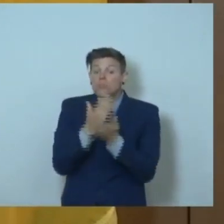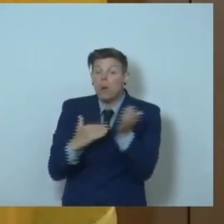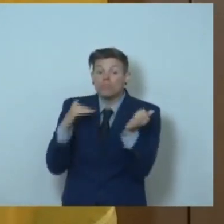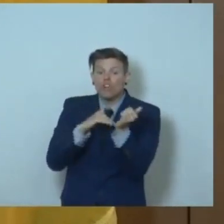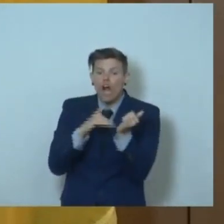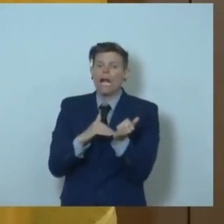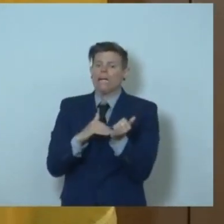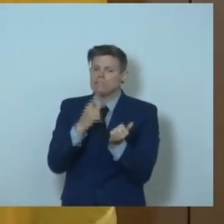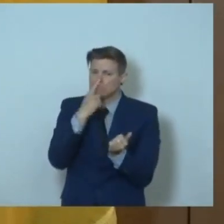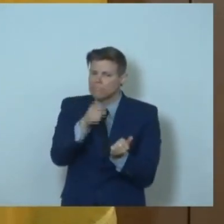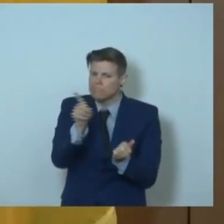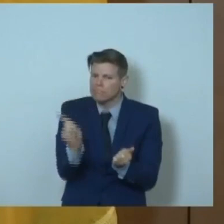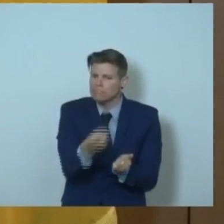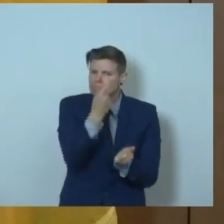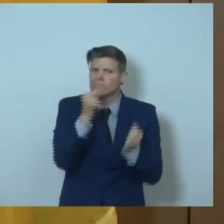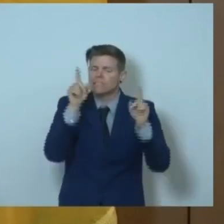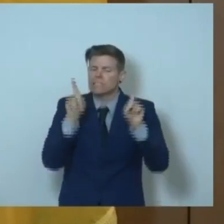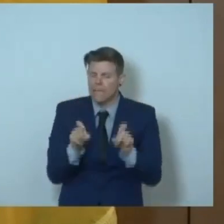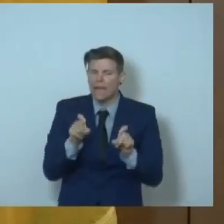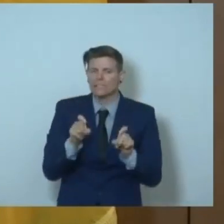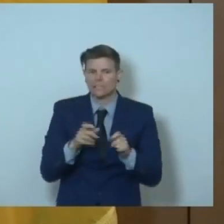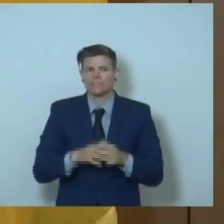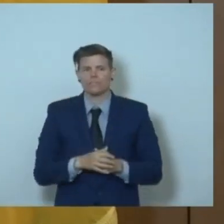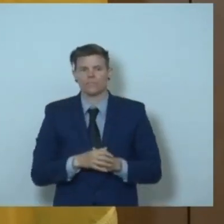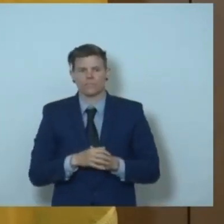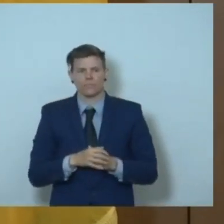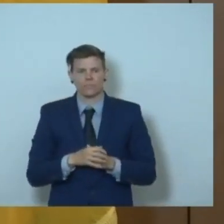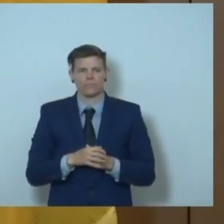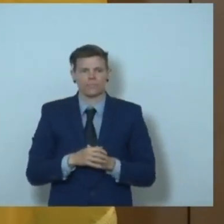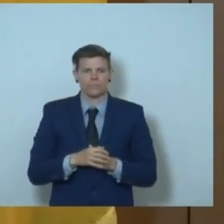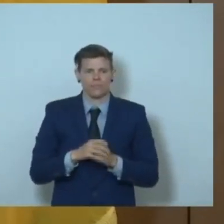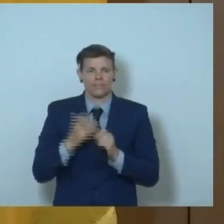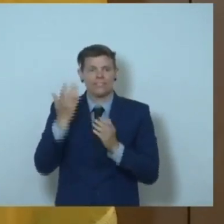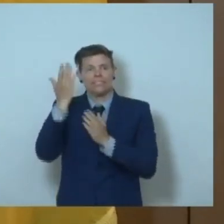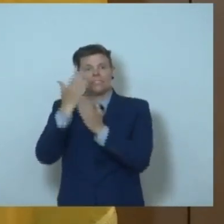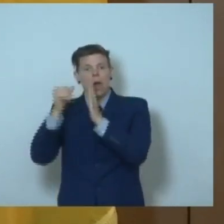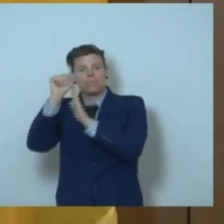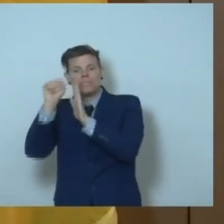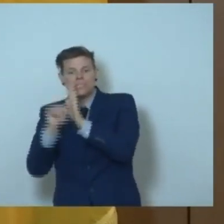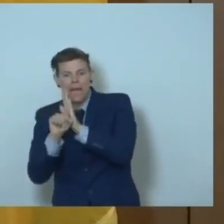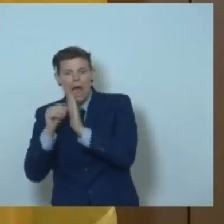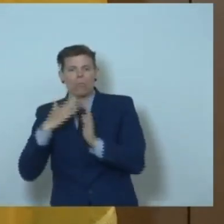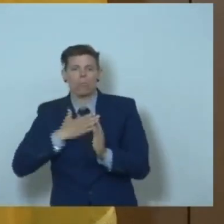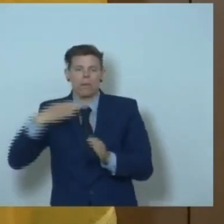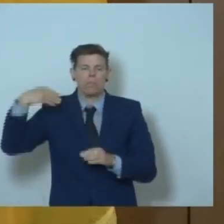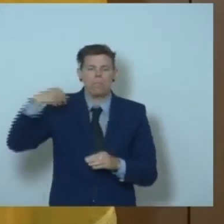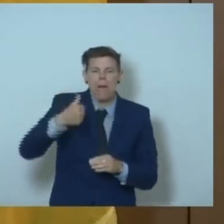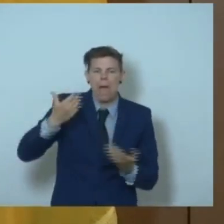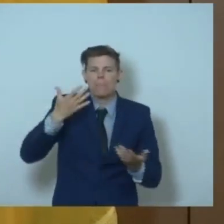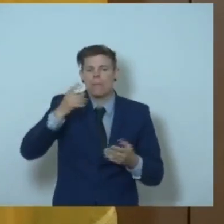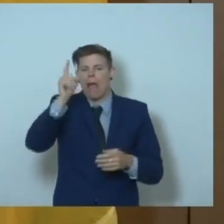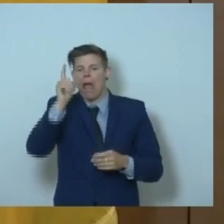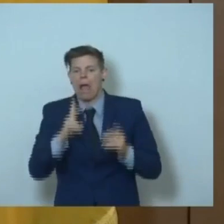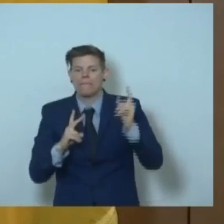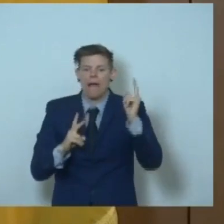know we'll pay for it, or we'll minimize your copay, whatever those incentives are or aren't,